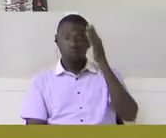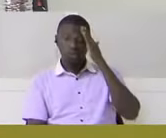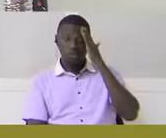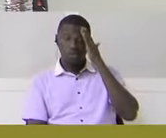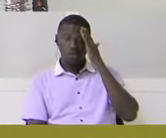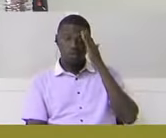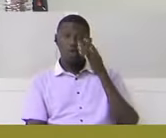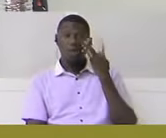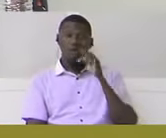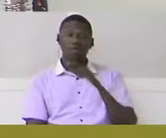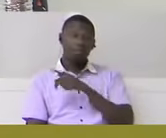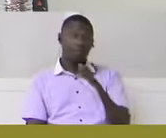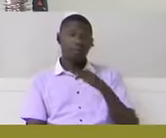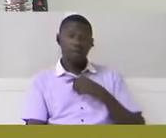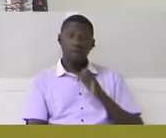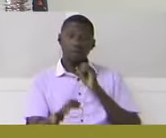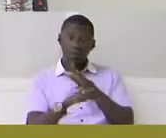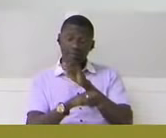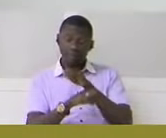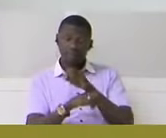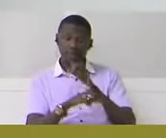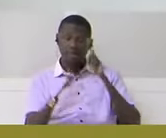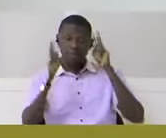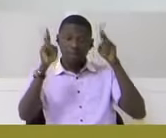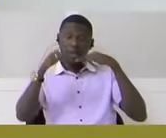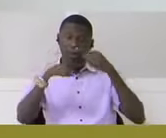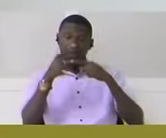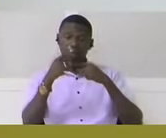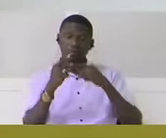To know if they advise him about it.